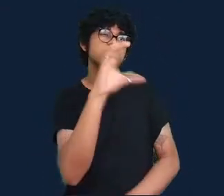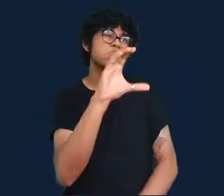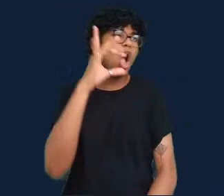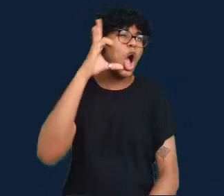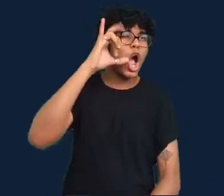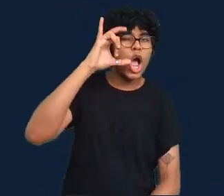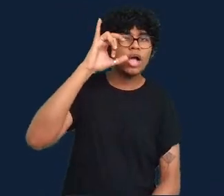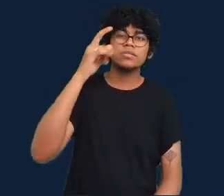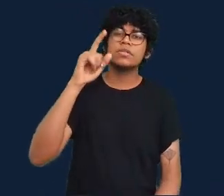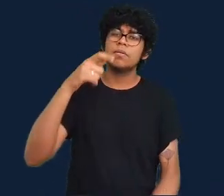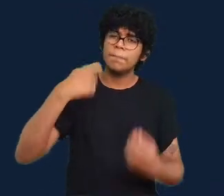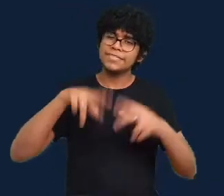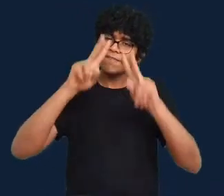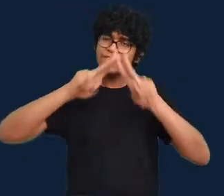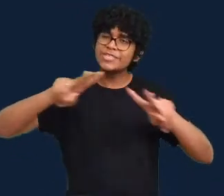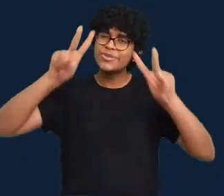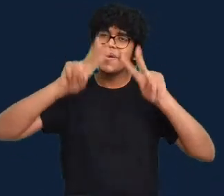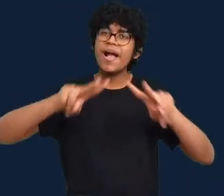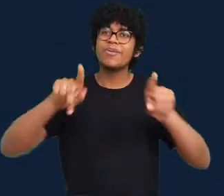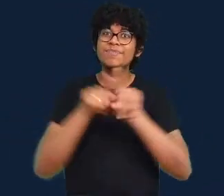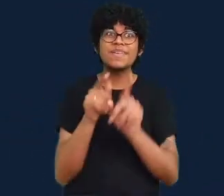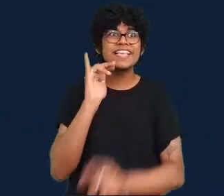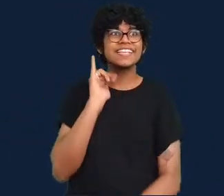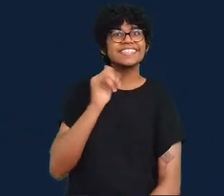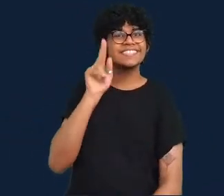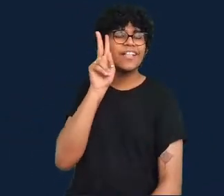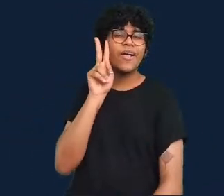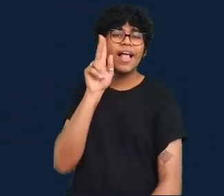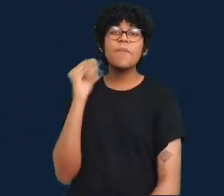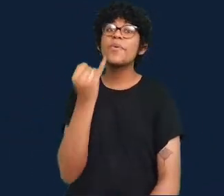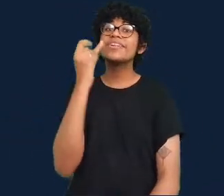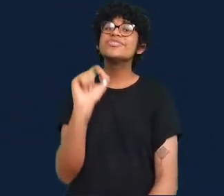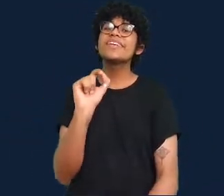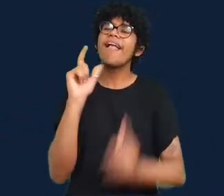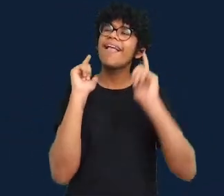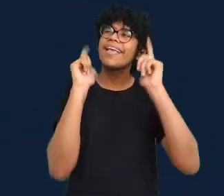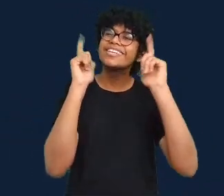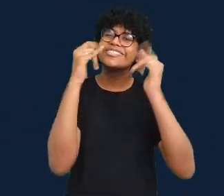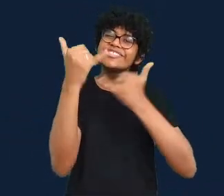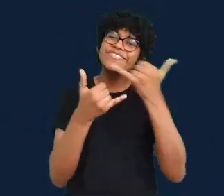have fun. So make sure as you're doing all of this, you have fun.